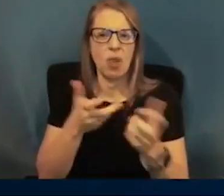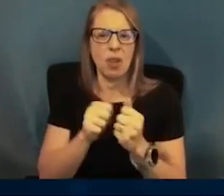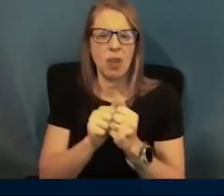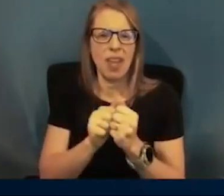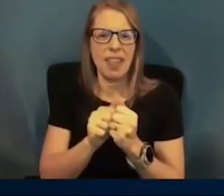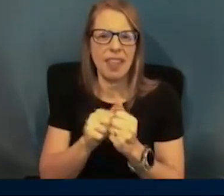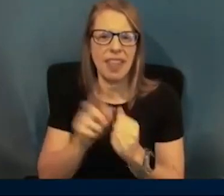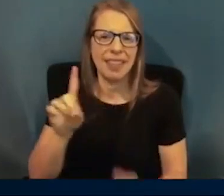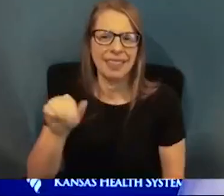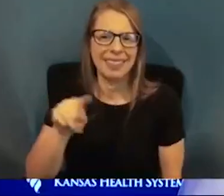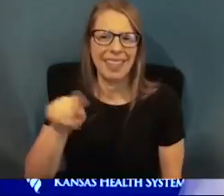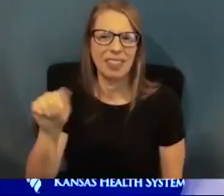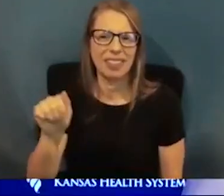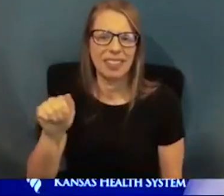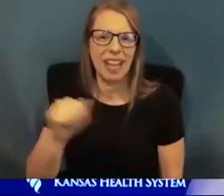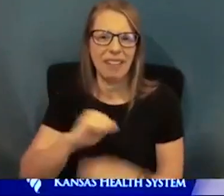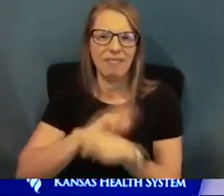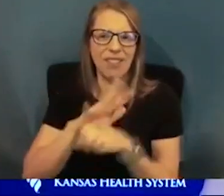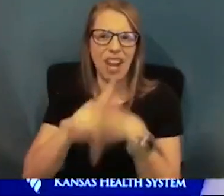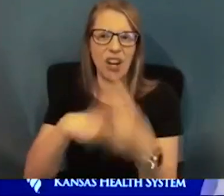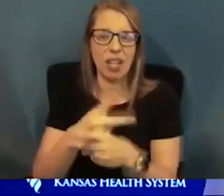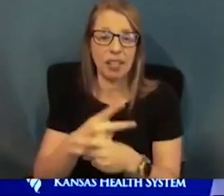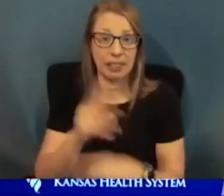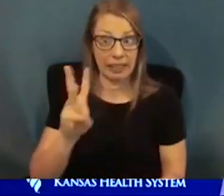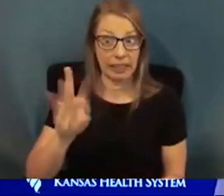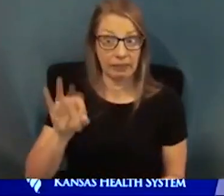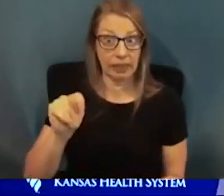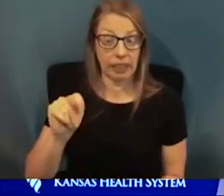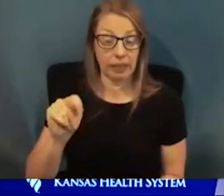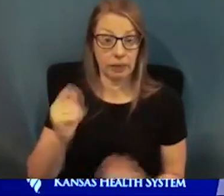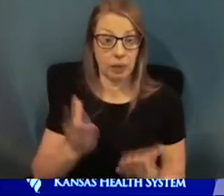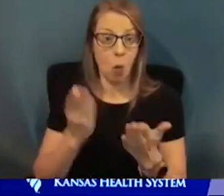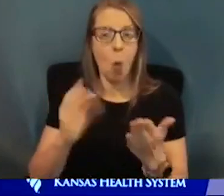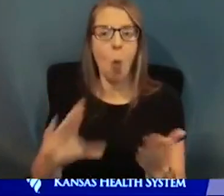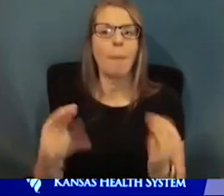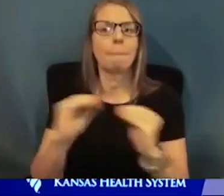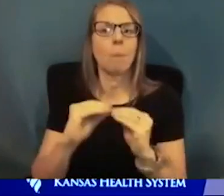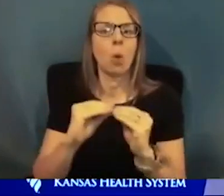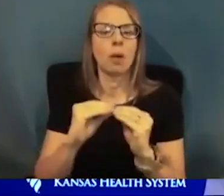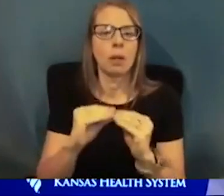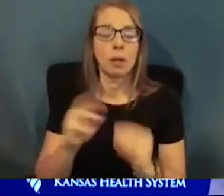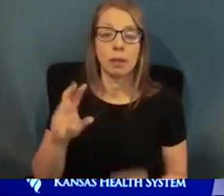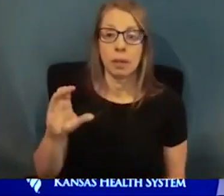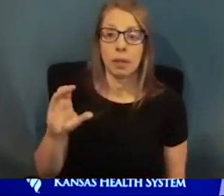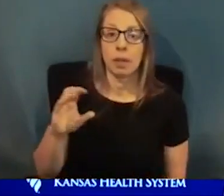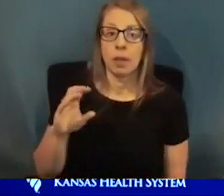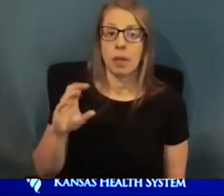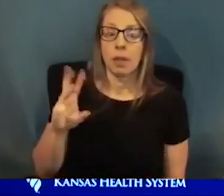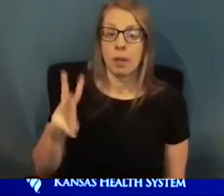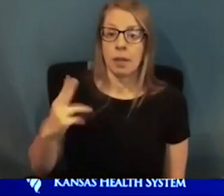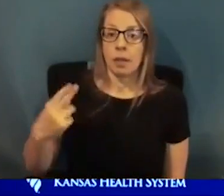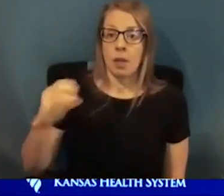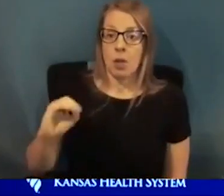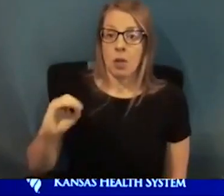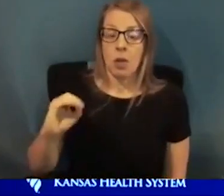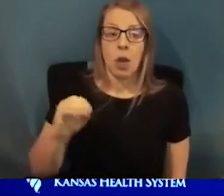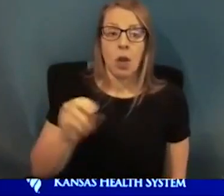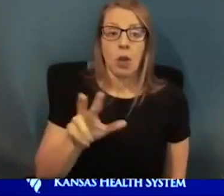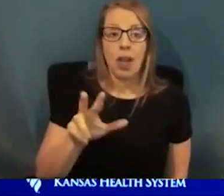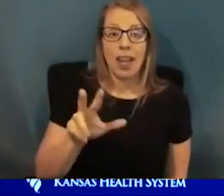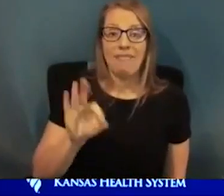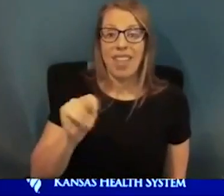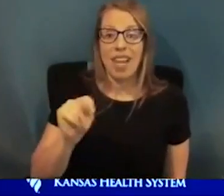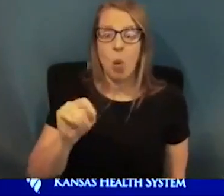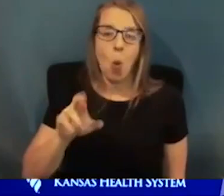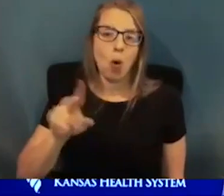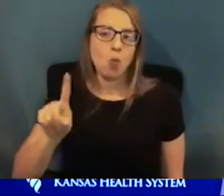away recommended? Yeah, I think we've always said, again, World Health Organization has said 3 feet or 1 meter. Again, that's because they also have to deal